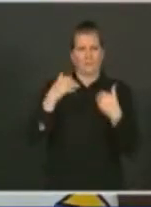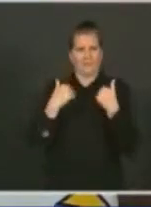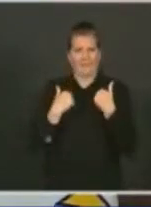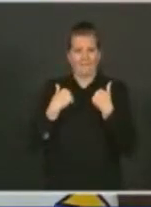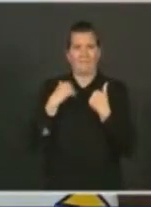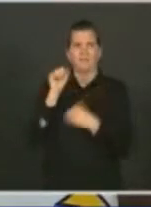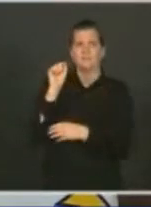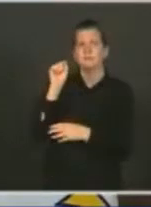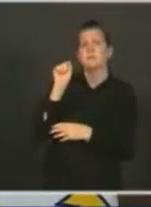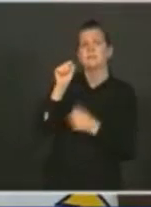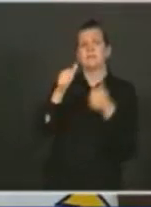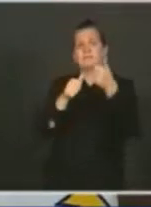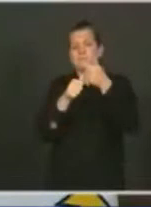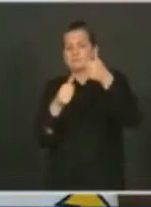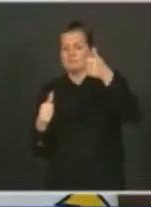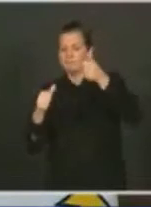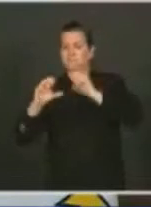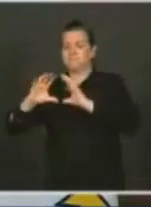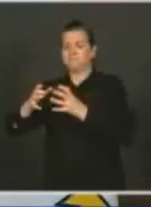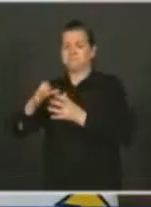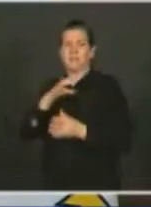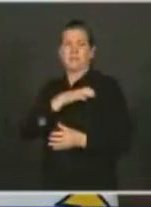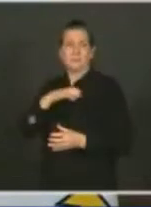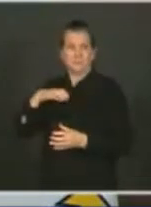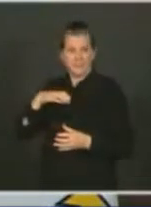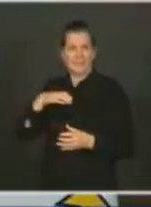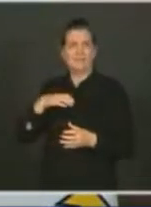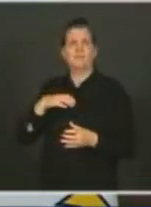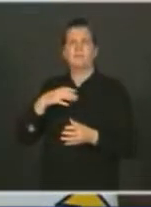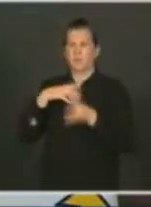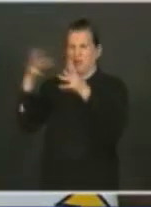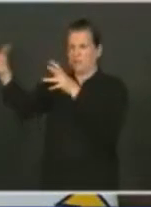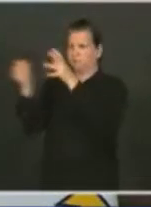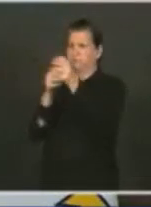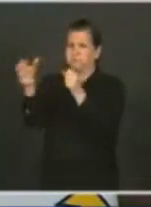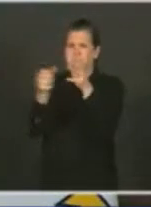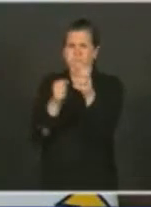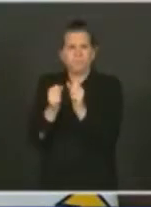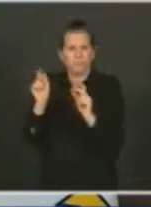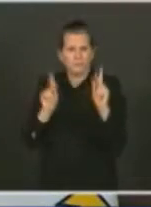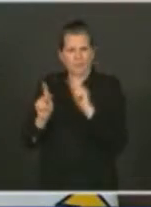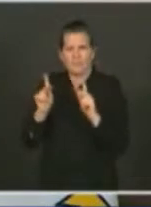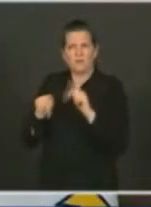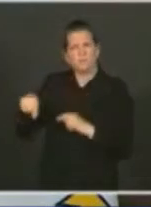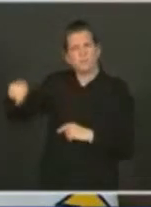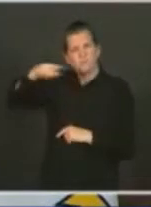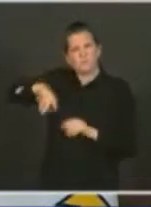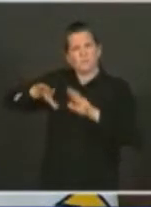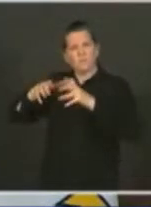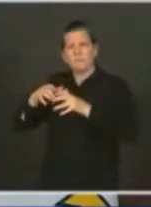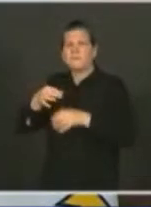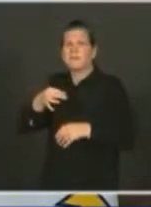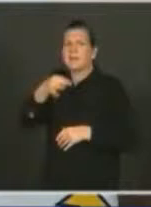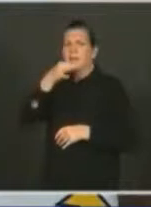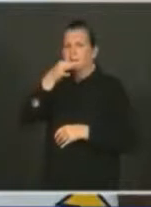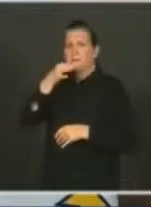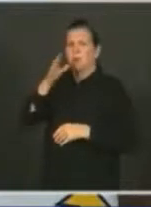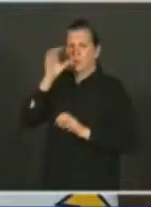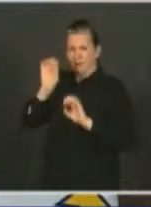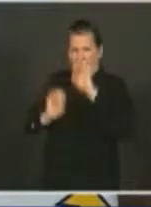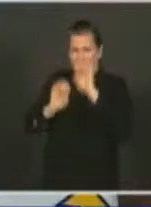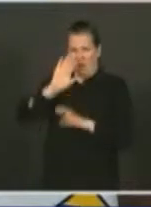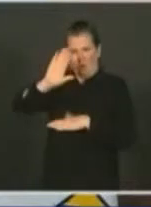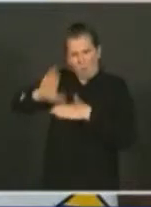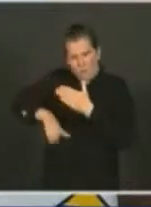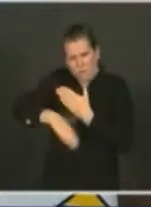experts charged with conducting an independent review of the scientific data related to the COVID-19 vaccine. All the data is public.